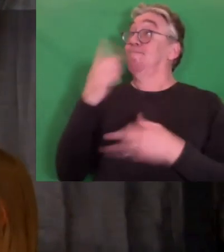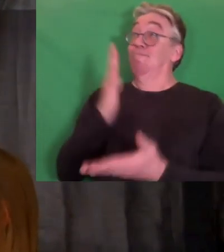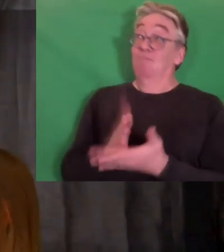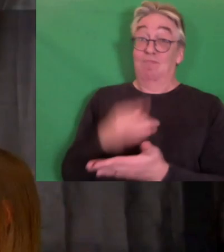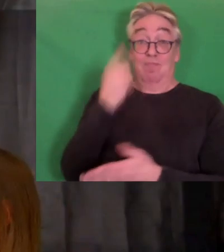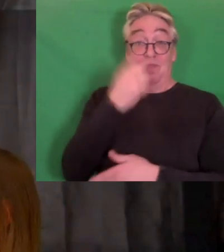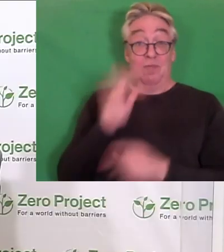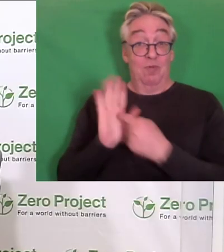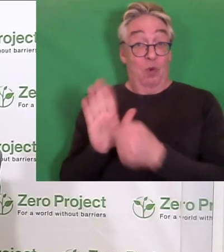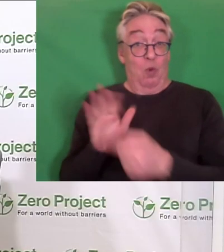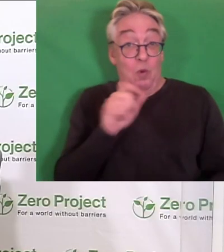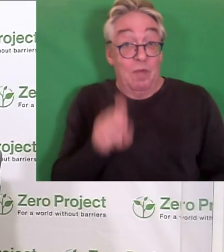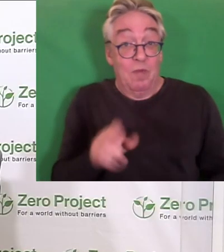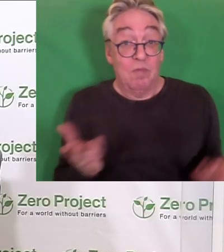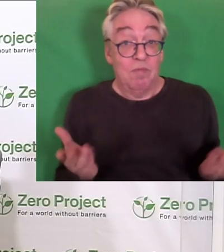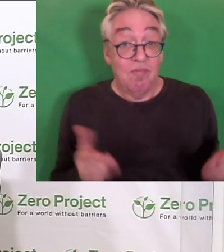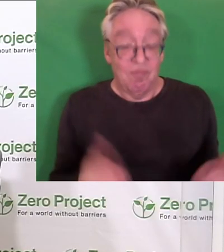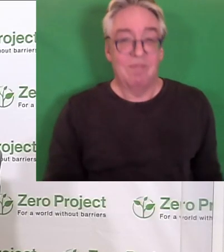Okay,